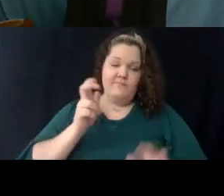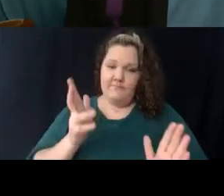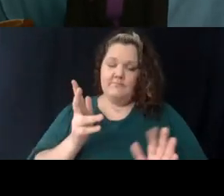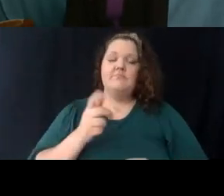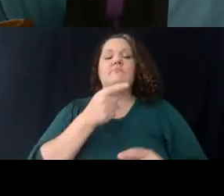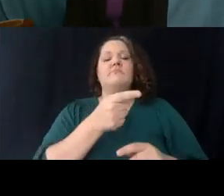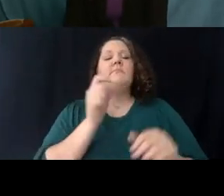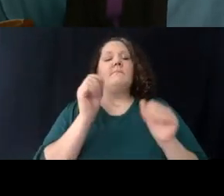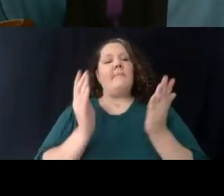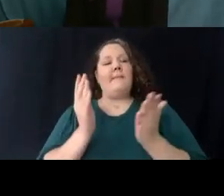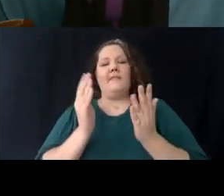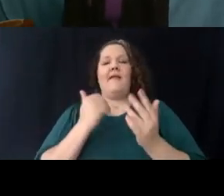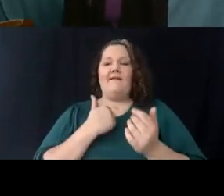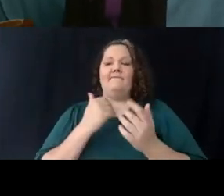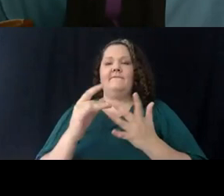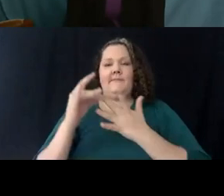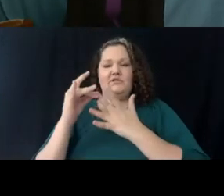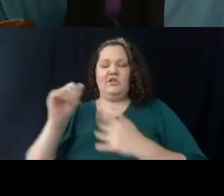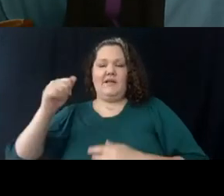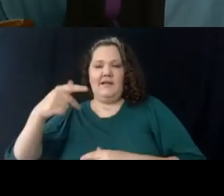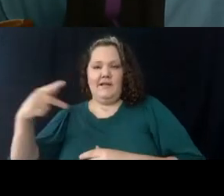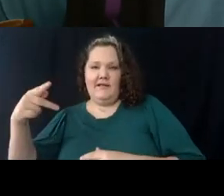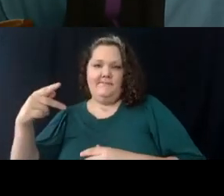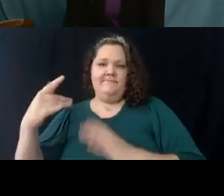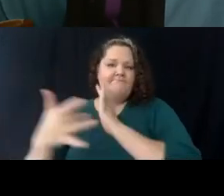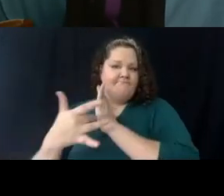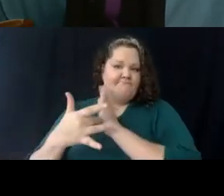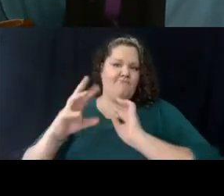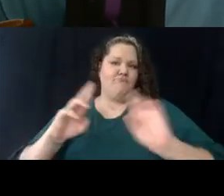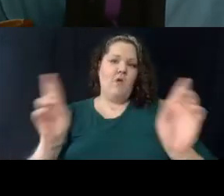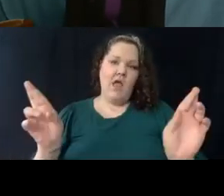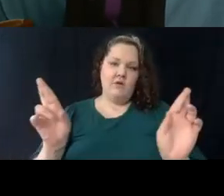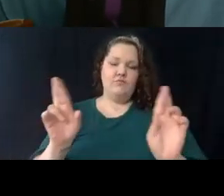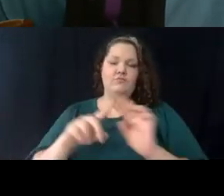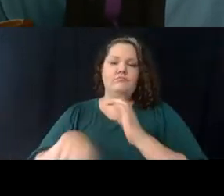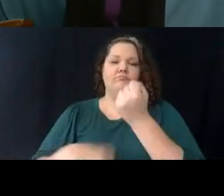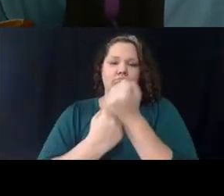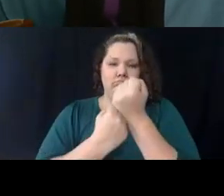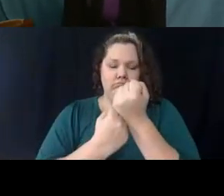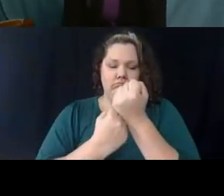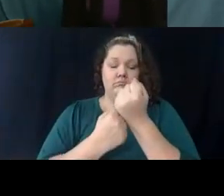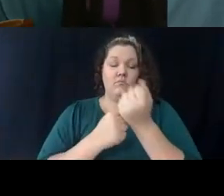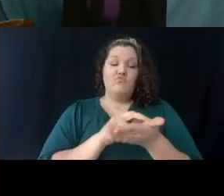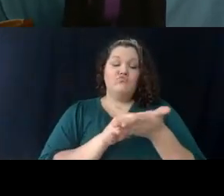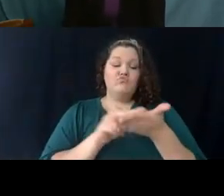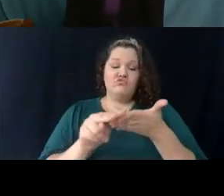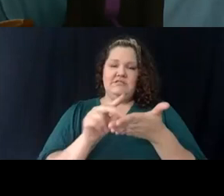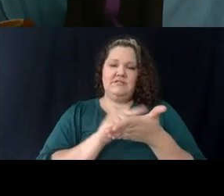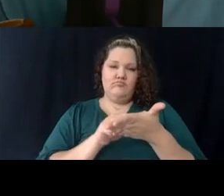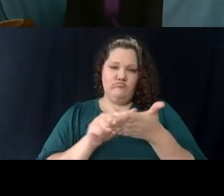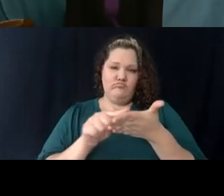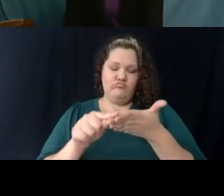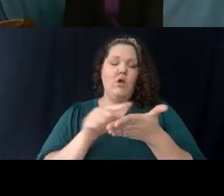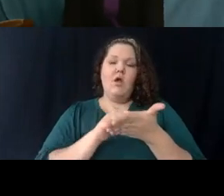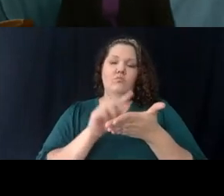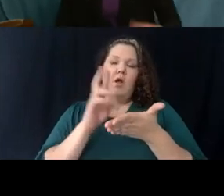Again, blind and low vision community is a community that definitely uses this. Many of them will already have apps, equipment in